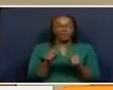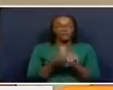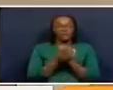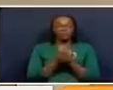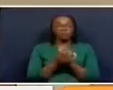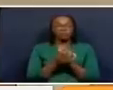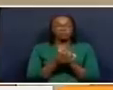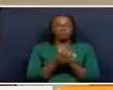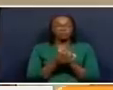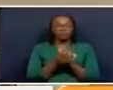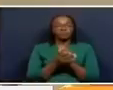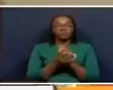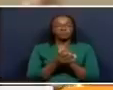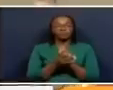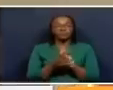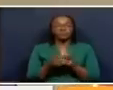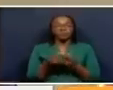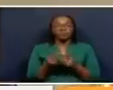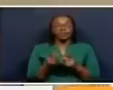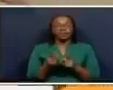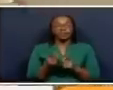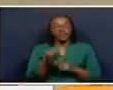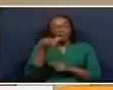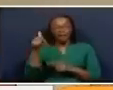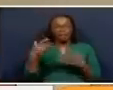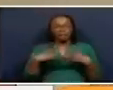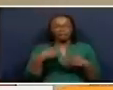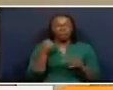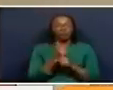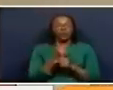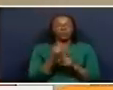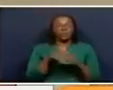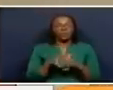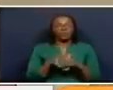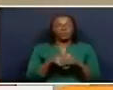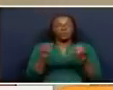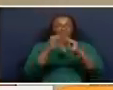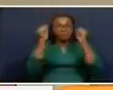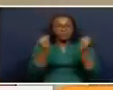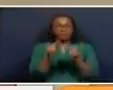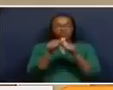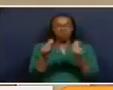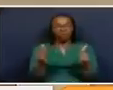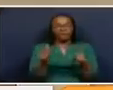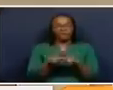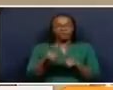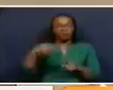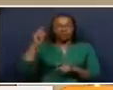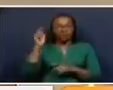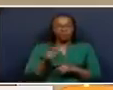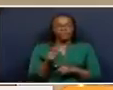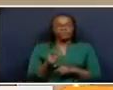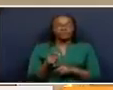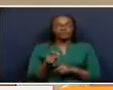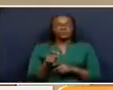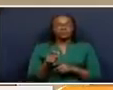we are the ones who occupy that space. The rest of the country actually now operates in a very systemized process. So we need to disabuse Kenyans of the